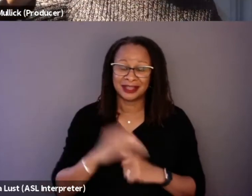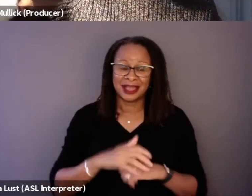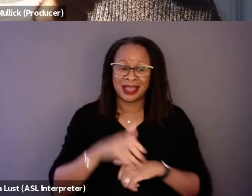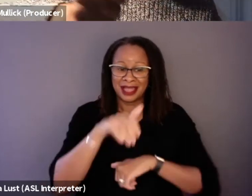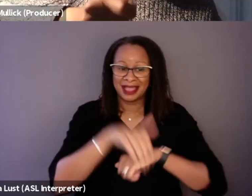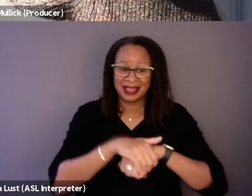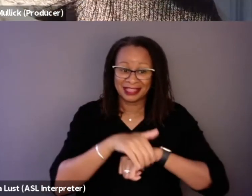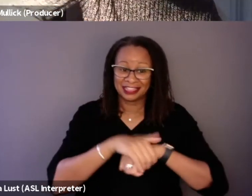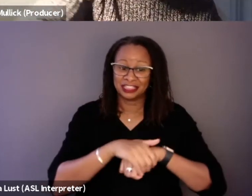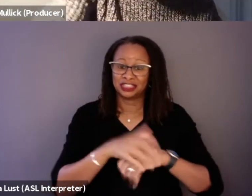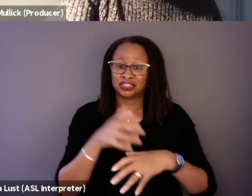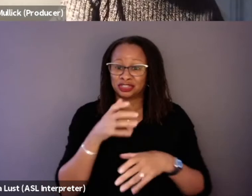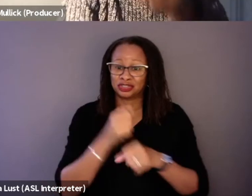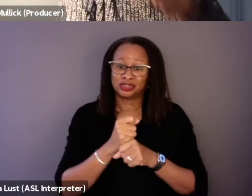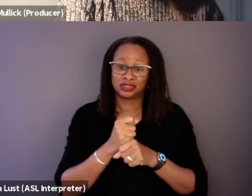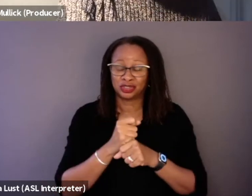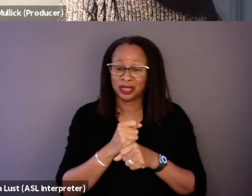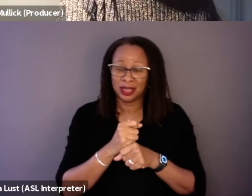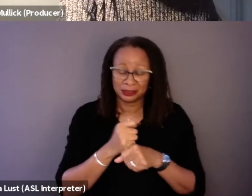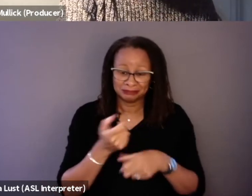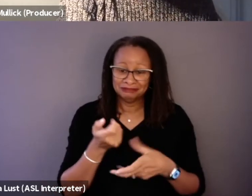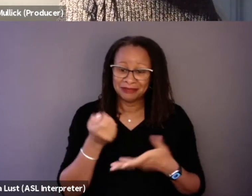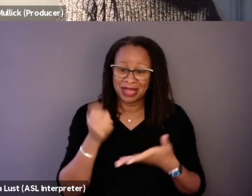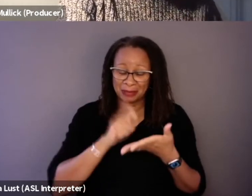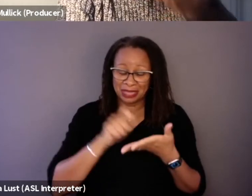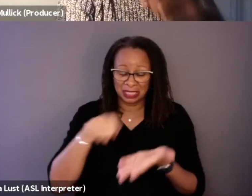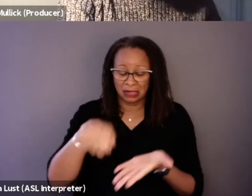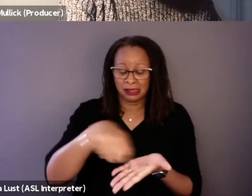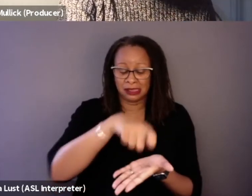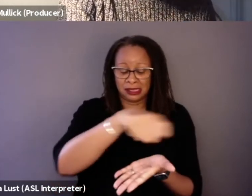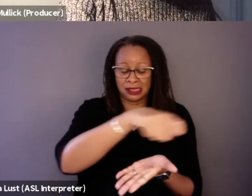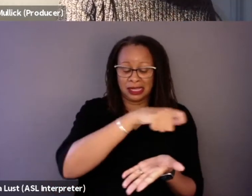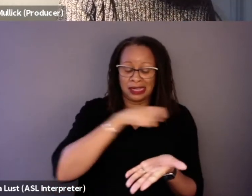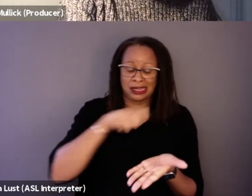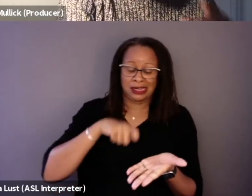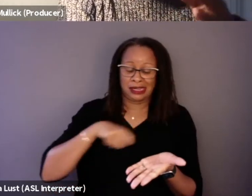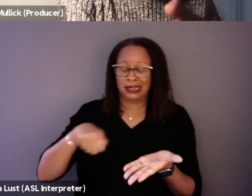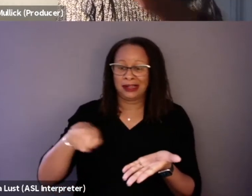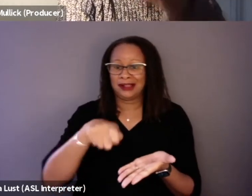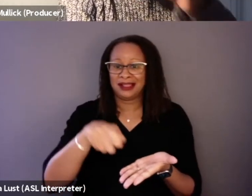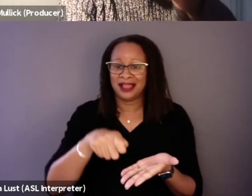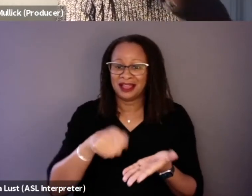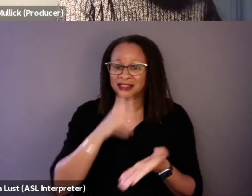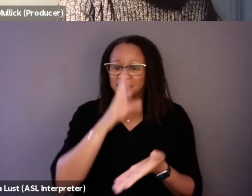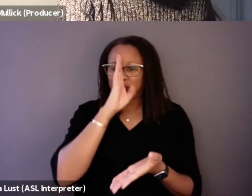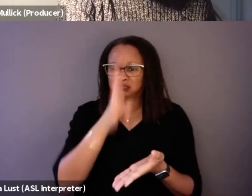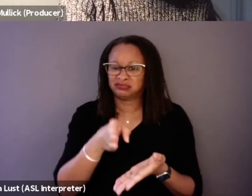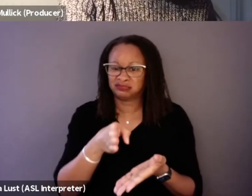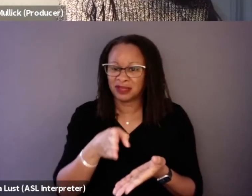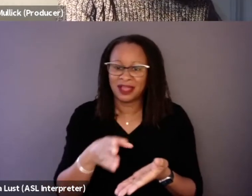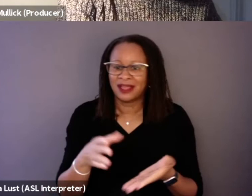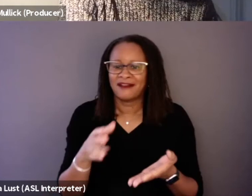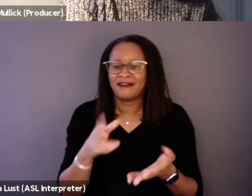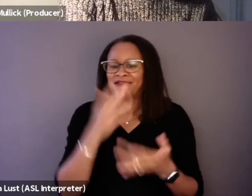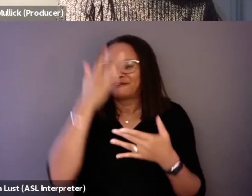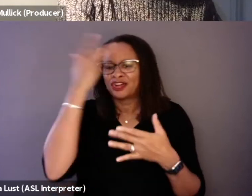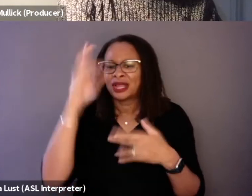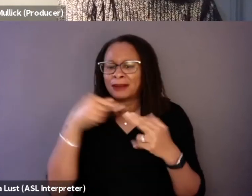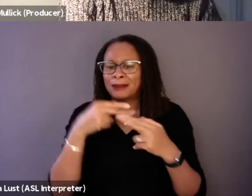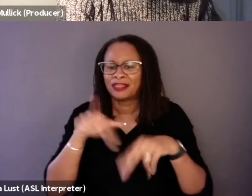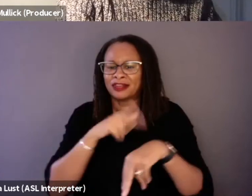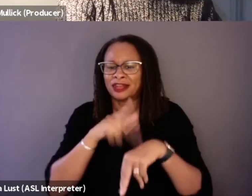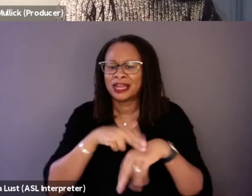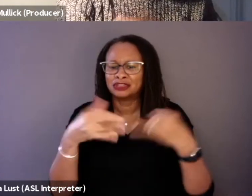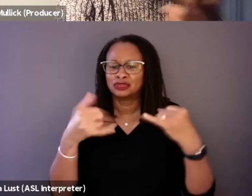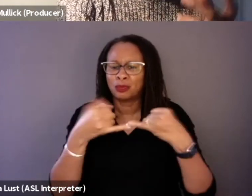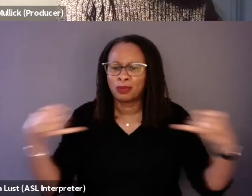a pencil around his teacup to cut right through the middle, not where the natural border is, but just right through those tribes. So